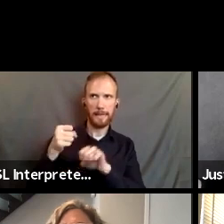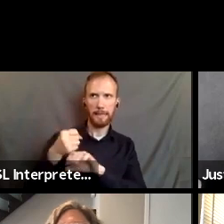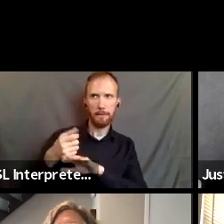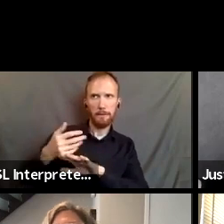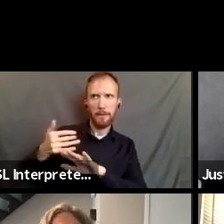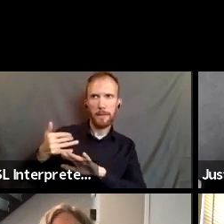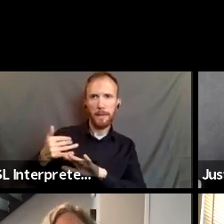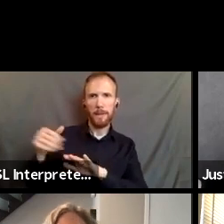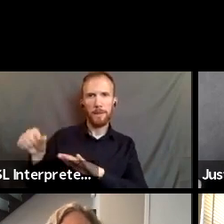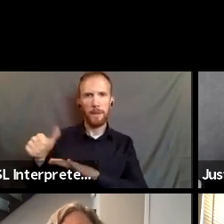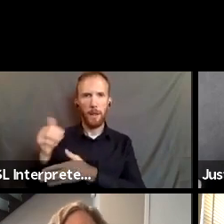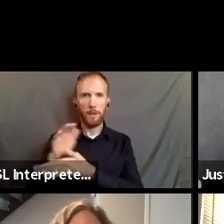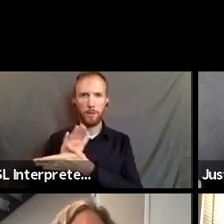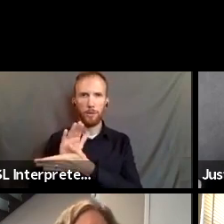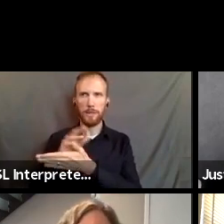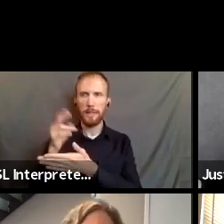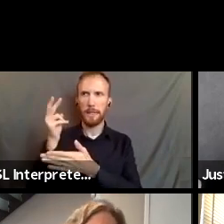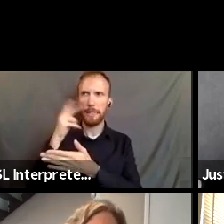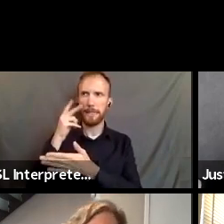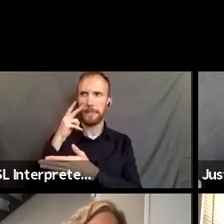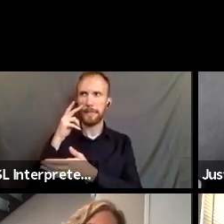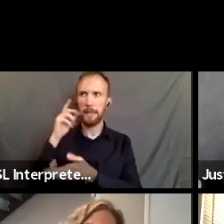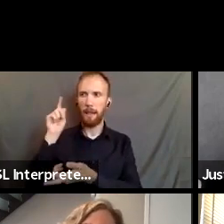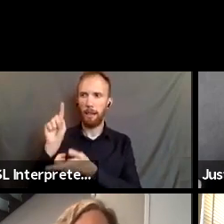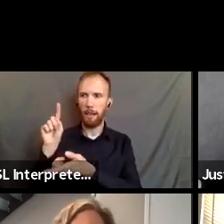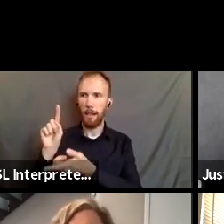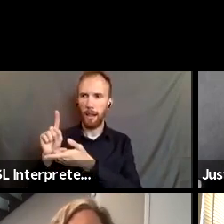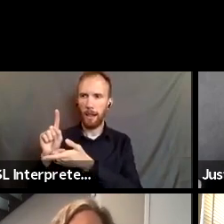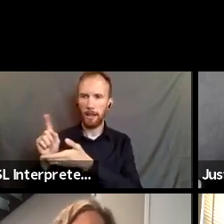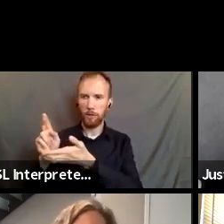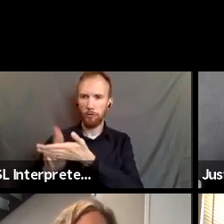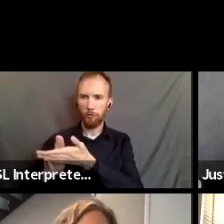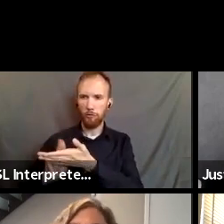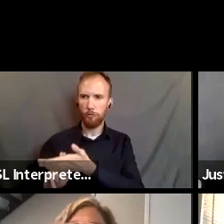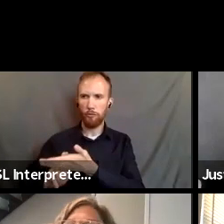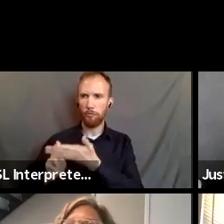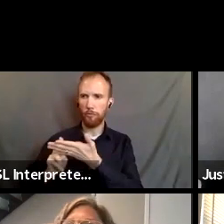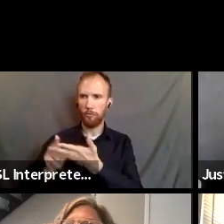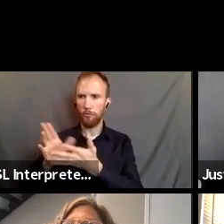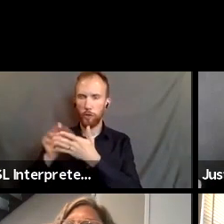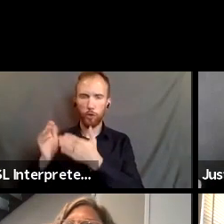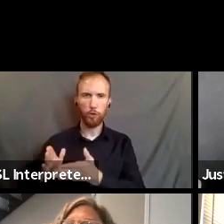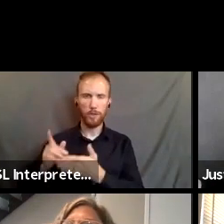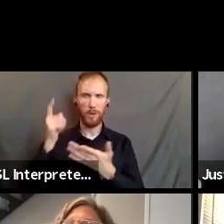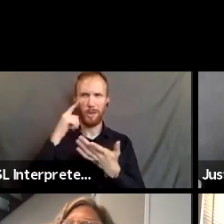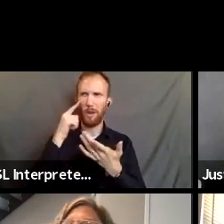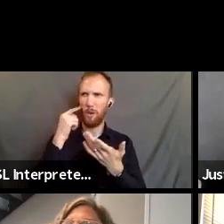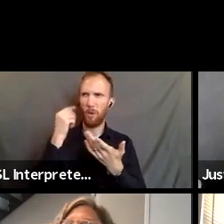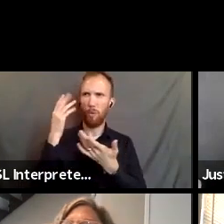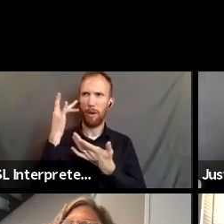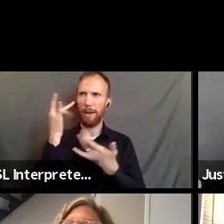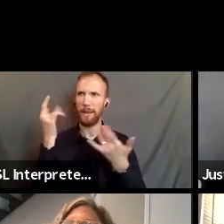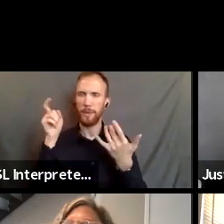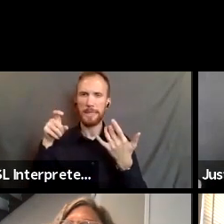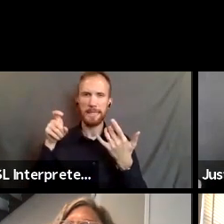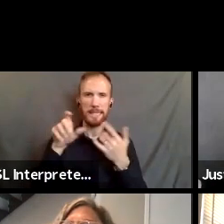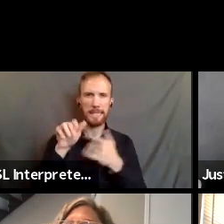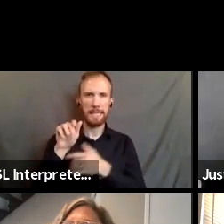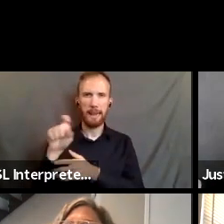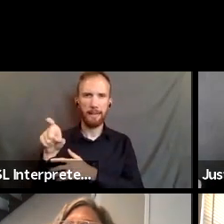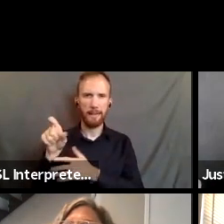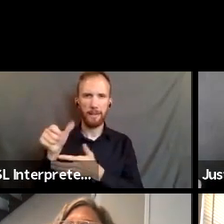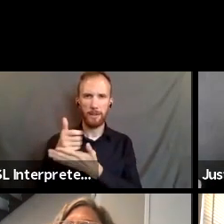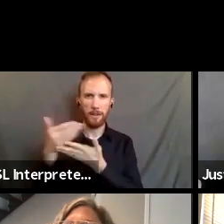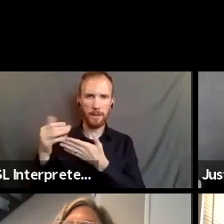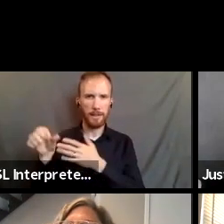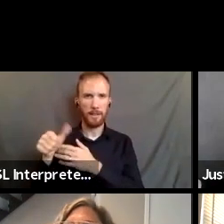are experiencing declining enrollment so what is the reason why an annex is necessary and i just think because i've heard i'm receiving the emails i've